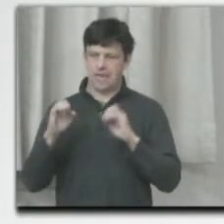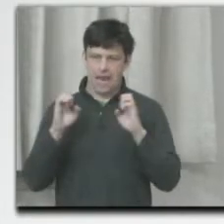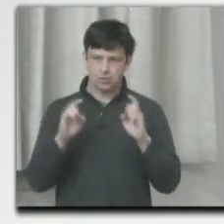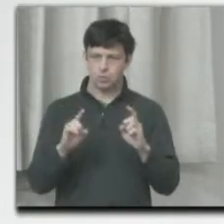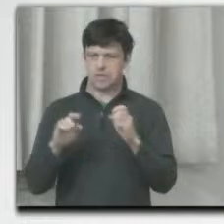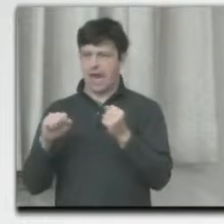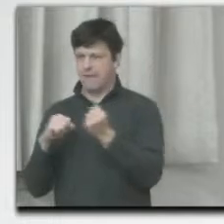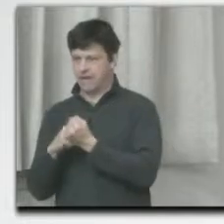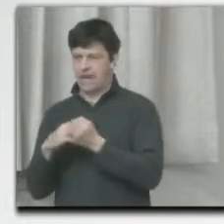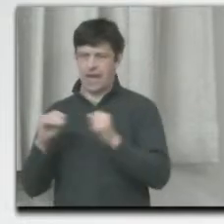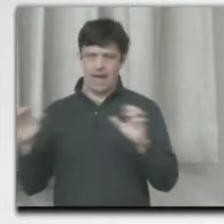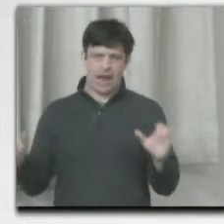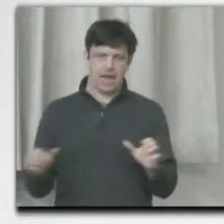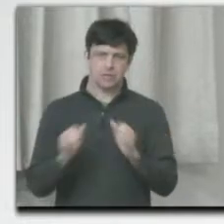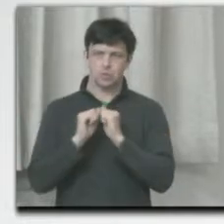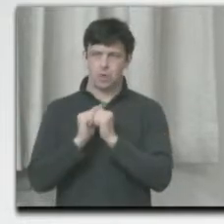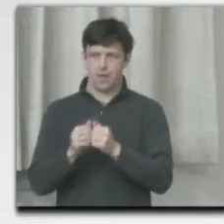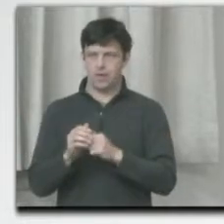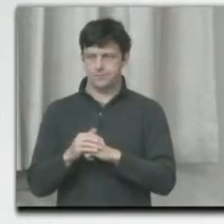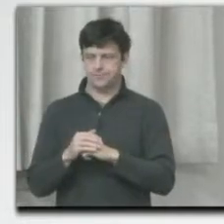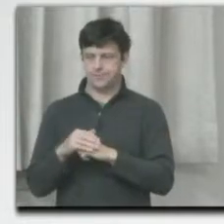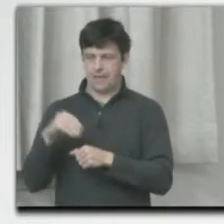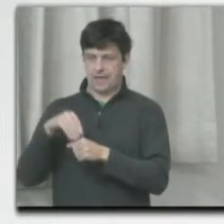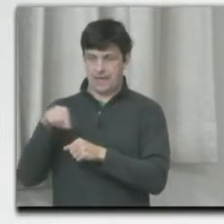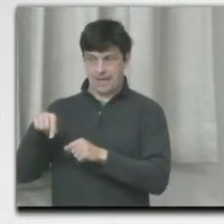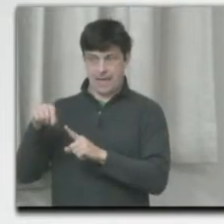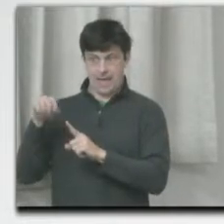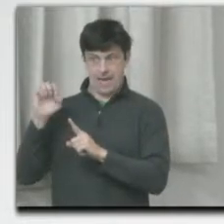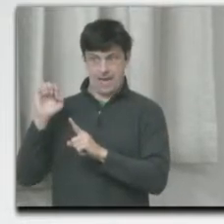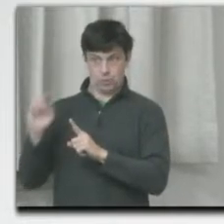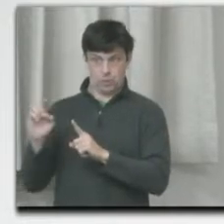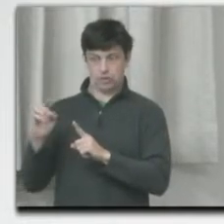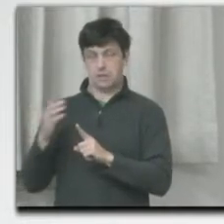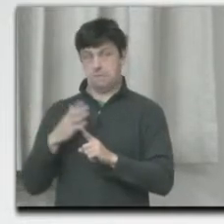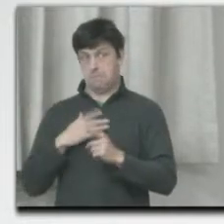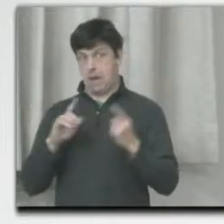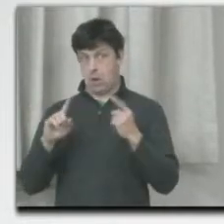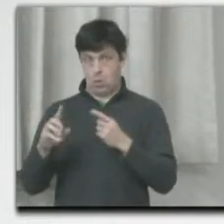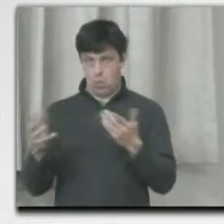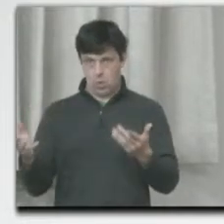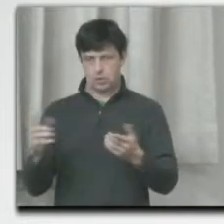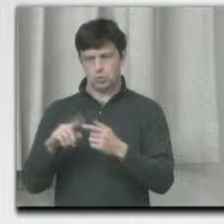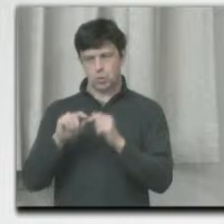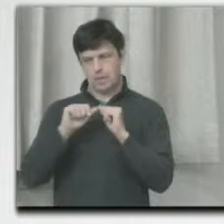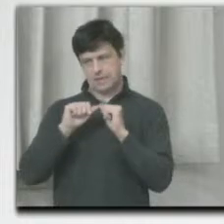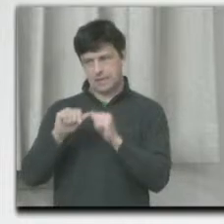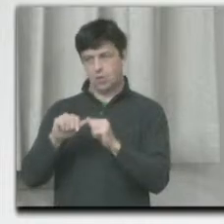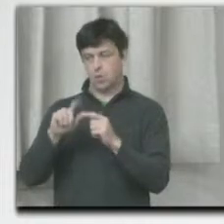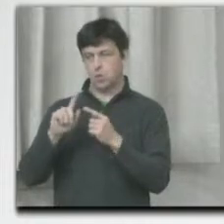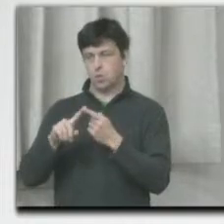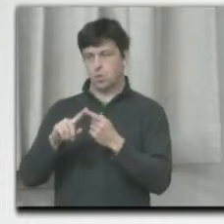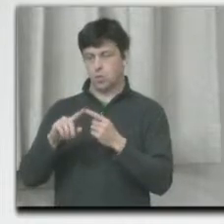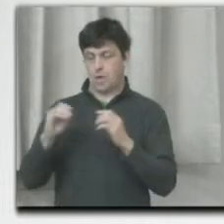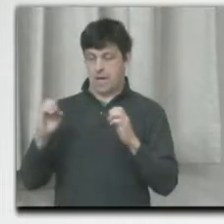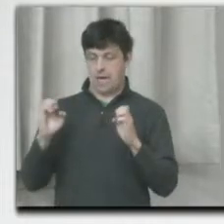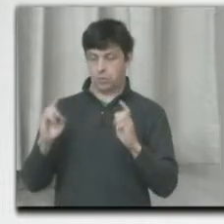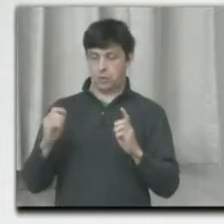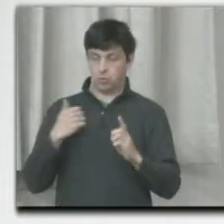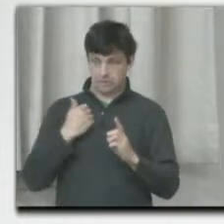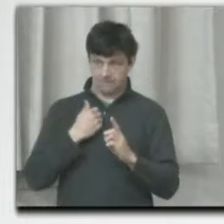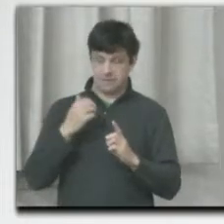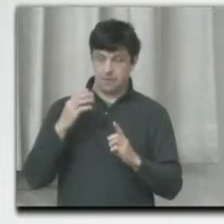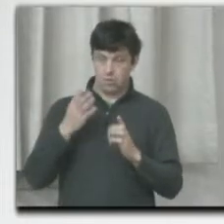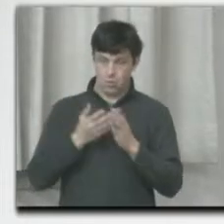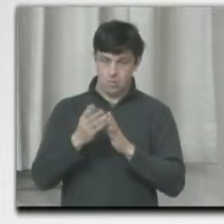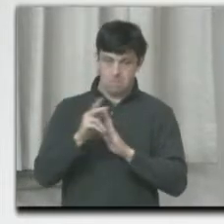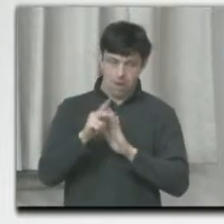and act together. Now, in education, my goal is to continue to not only educate ourselves as board members by way of